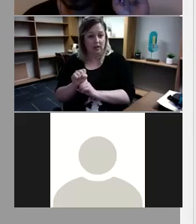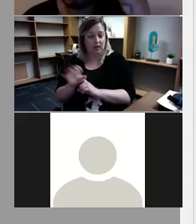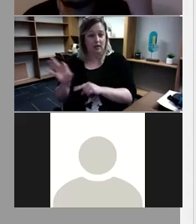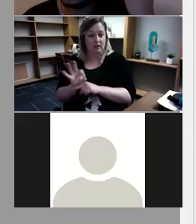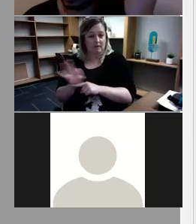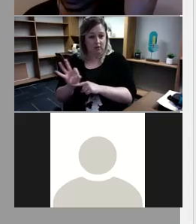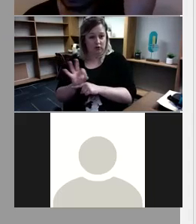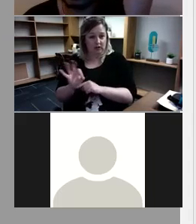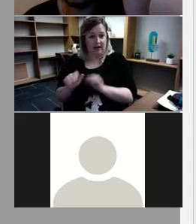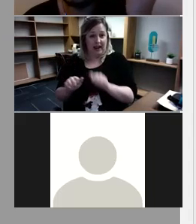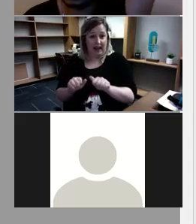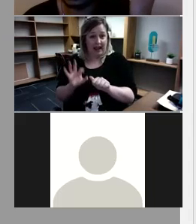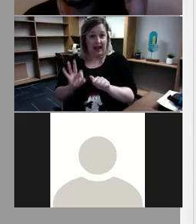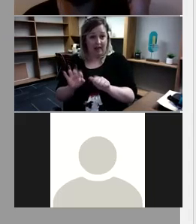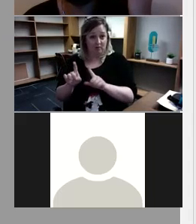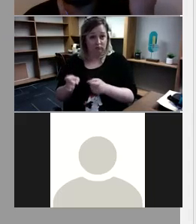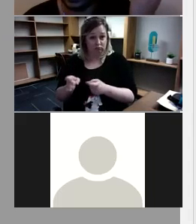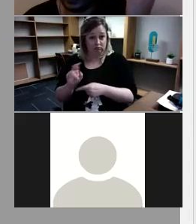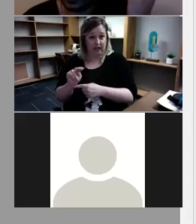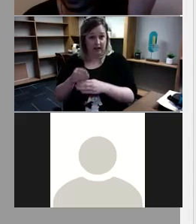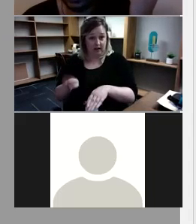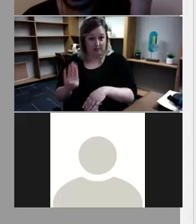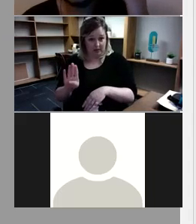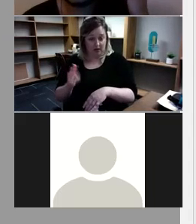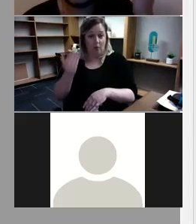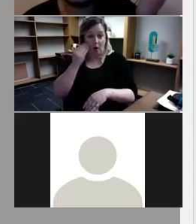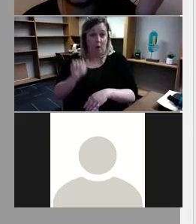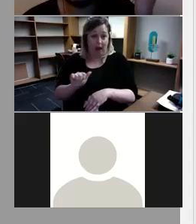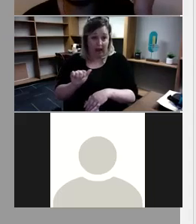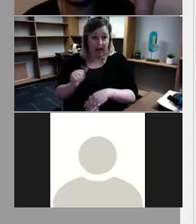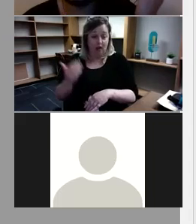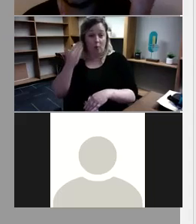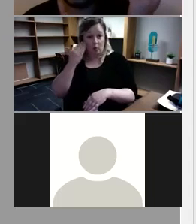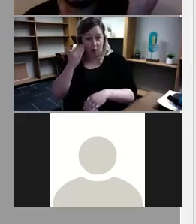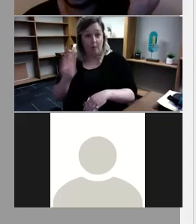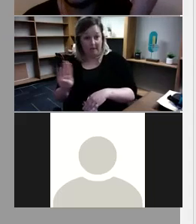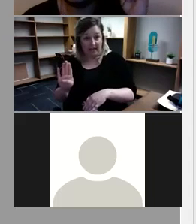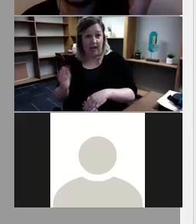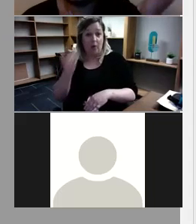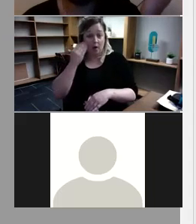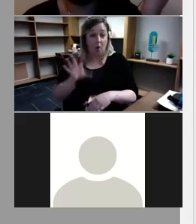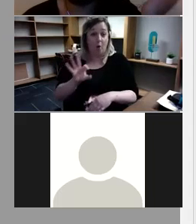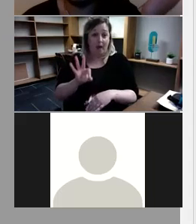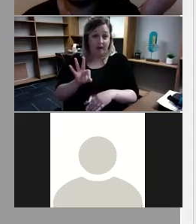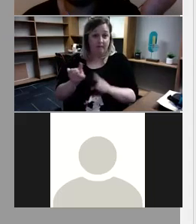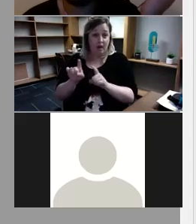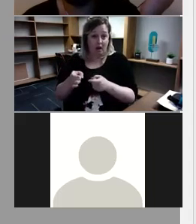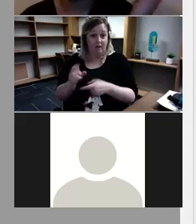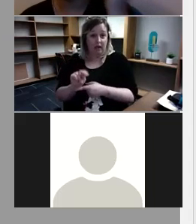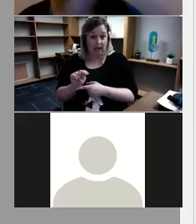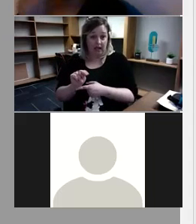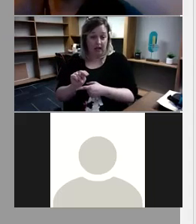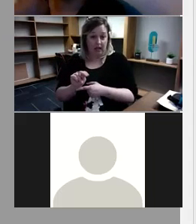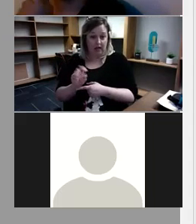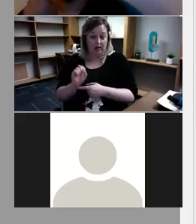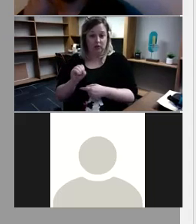b, where we know a, we know b, and we know f of n. Right, so a times f of n by b has to be smaller or equal